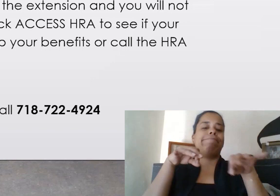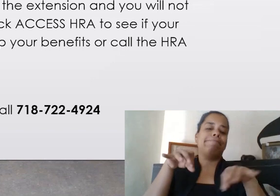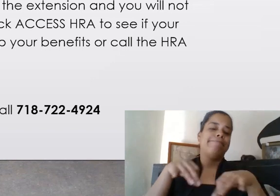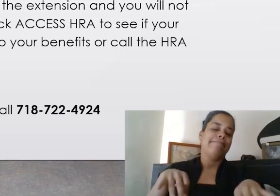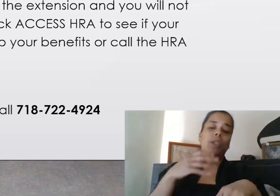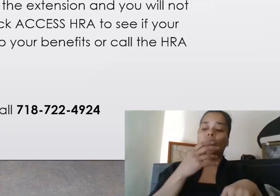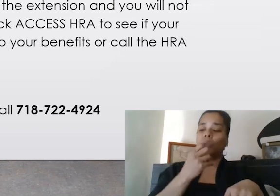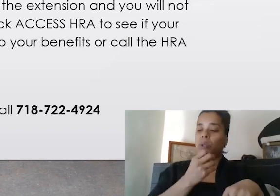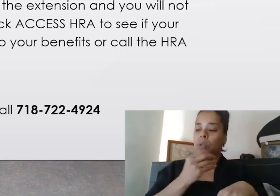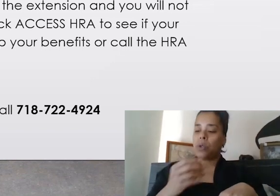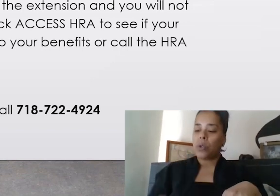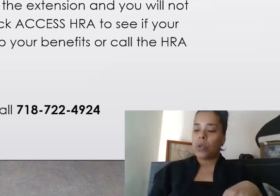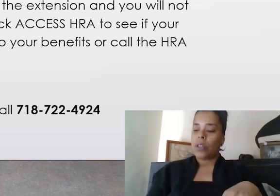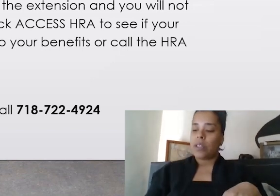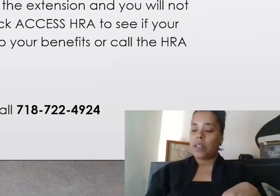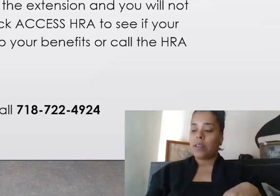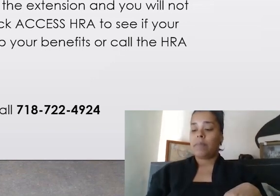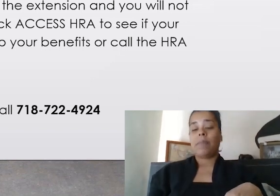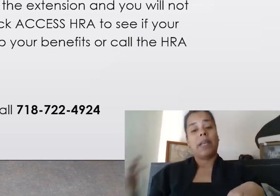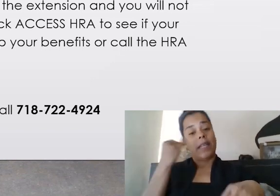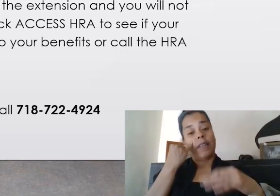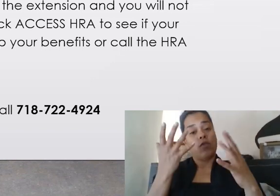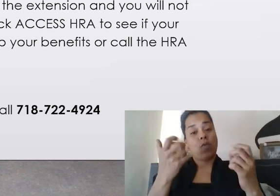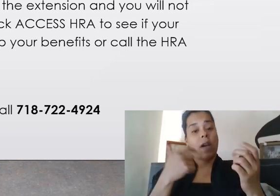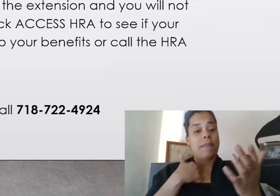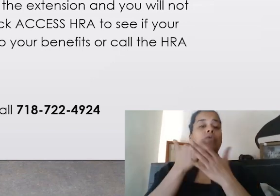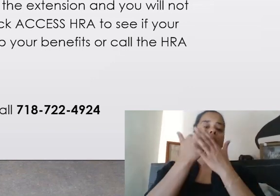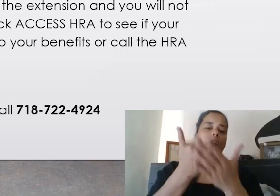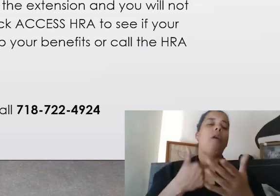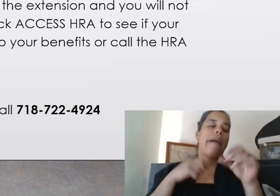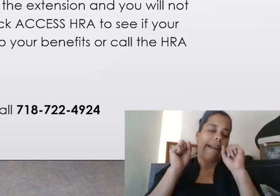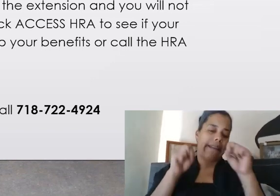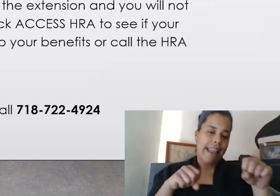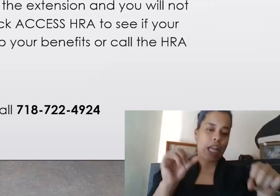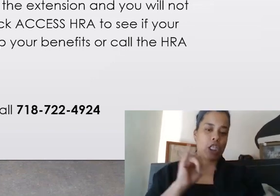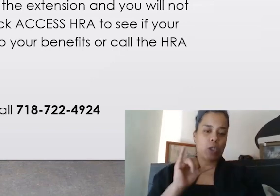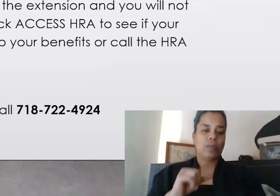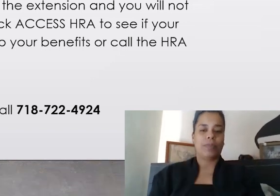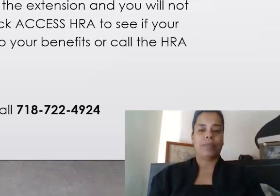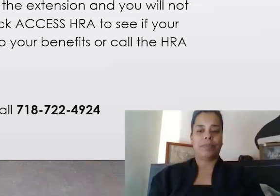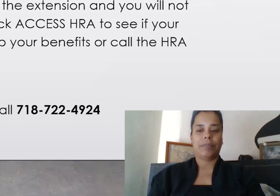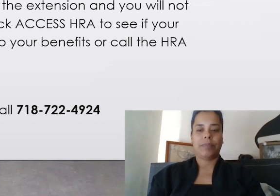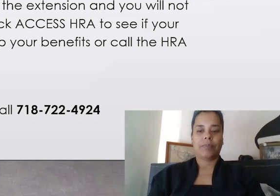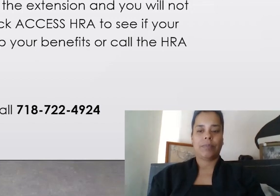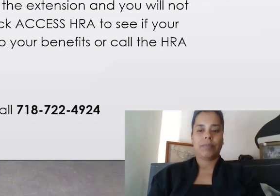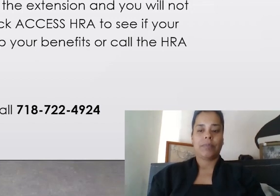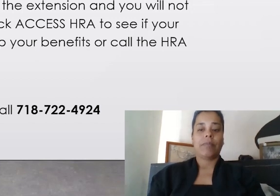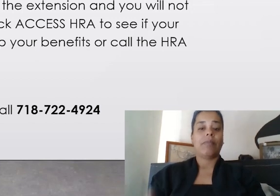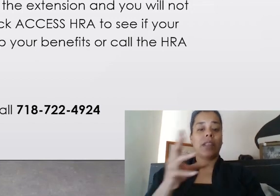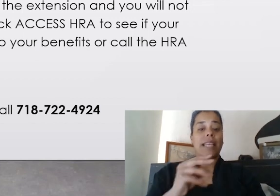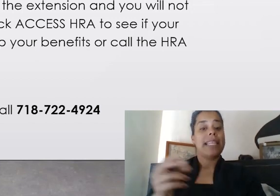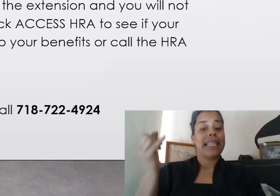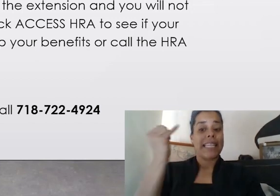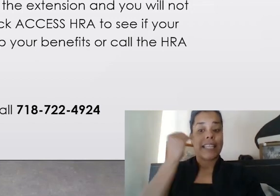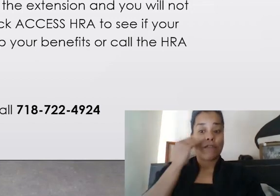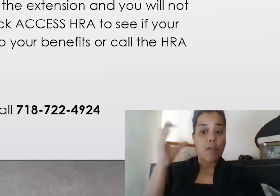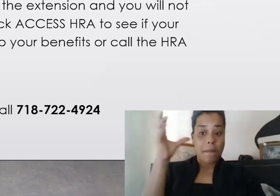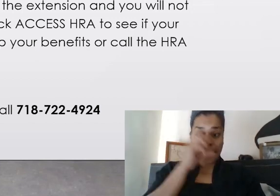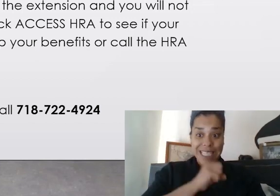want me to assist you with that, I can do that as well. And if you've missed your